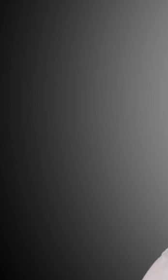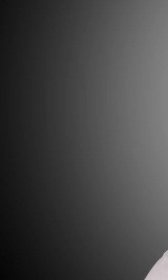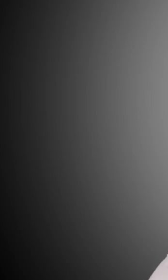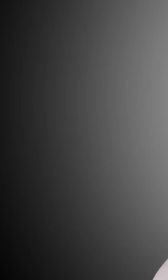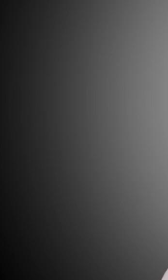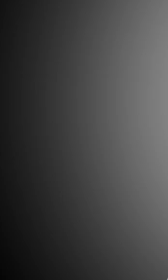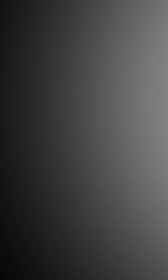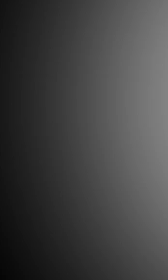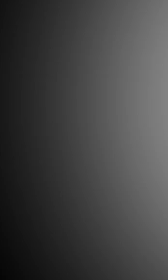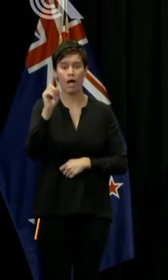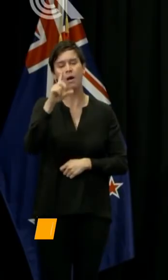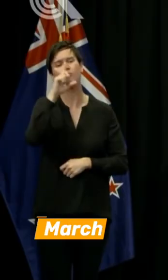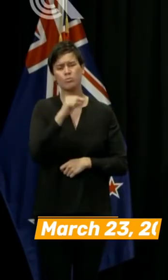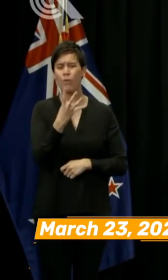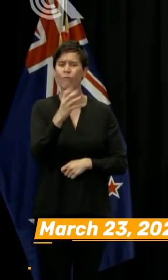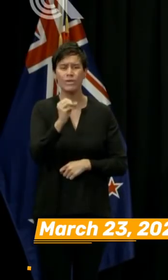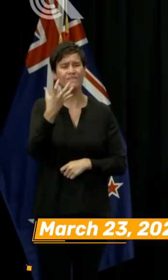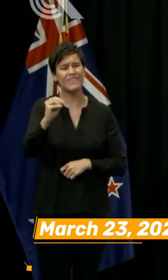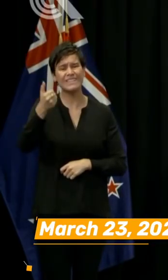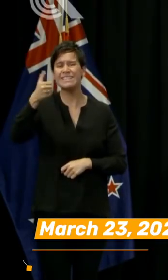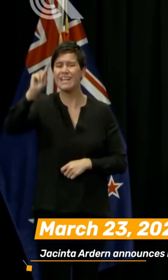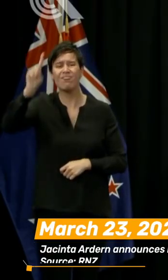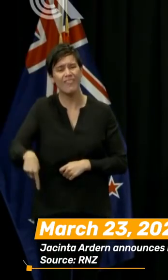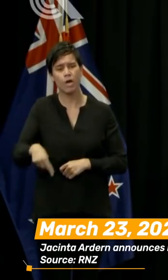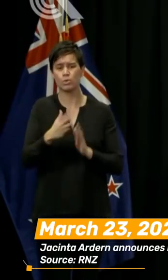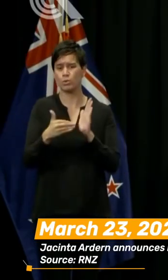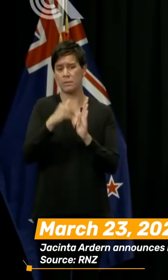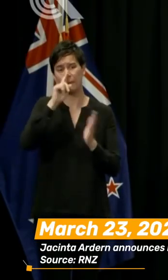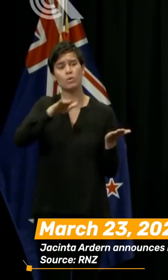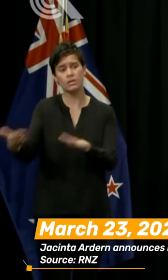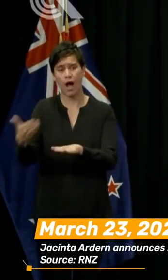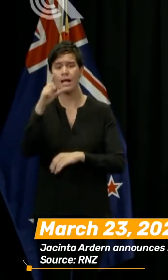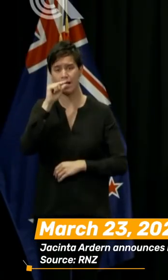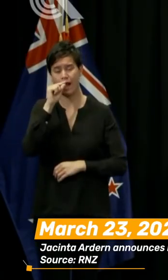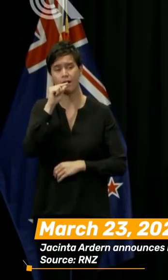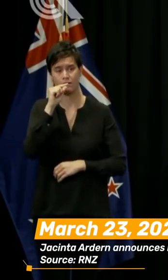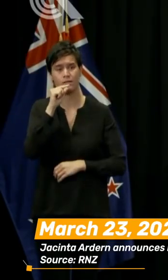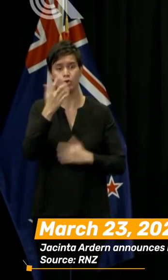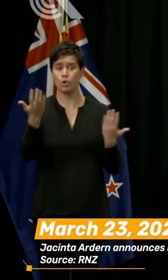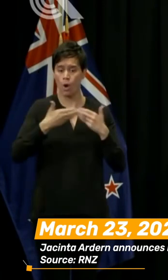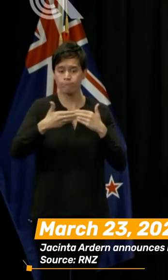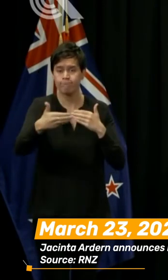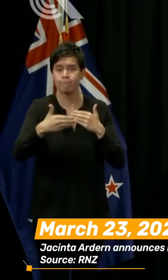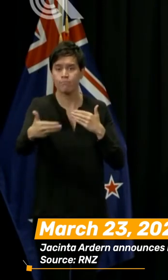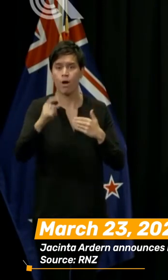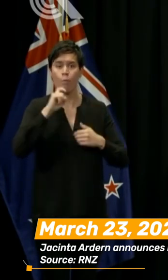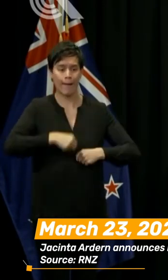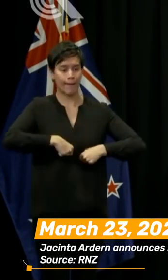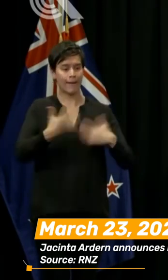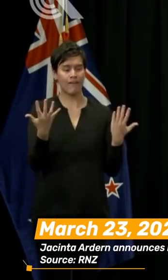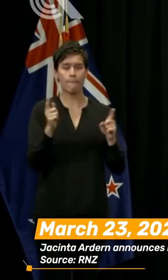communicating. Just compare these two. Everything you will all give up for the next few weeks, all of the lost contact with